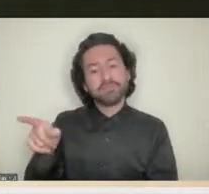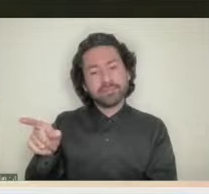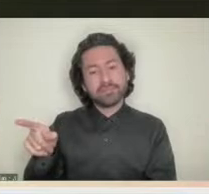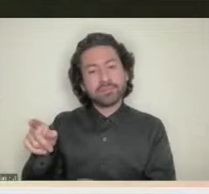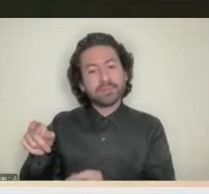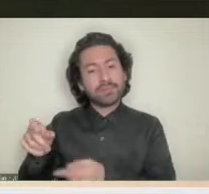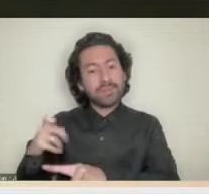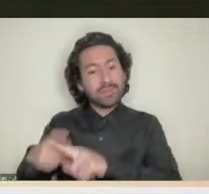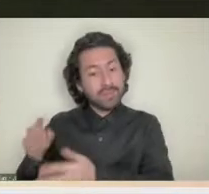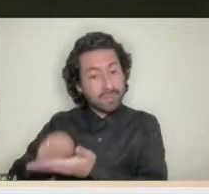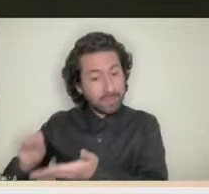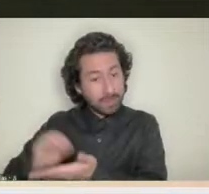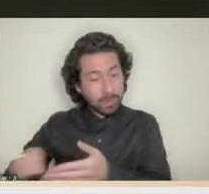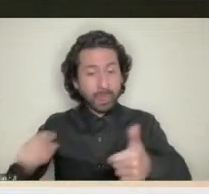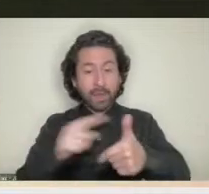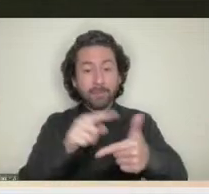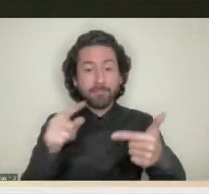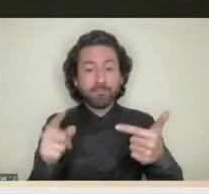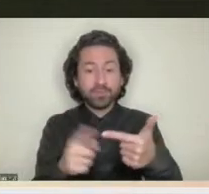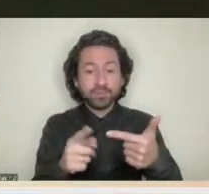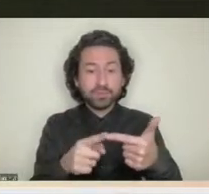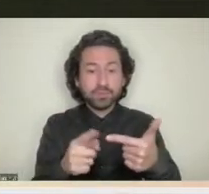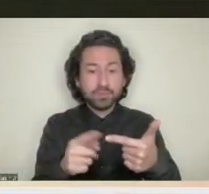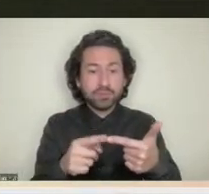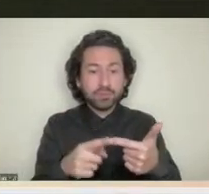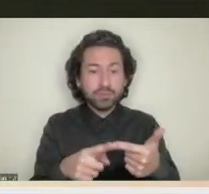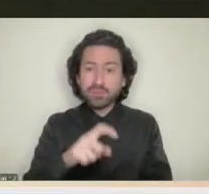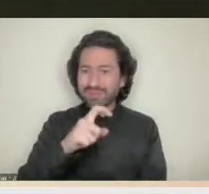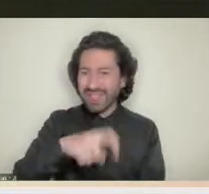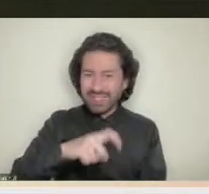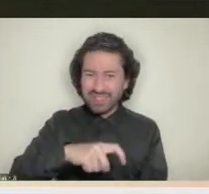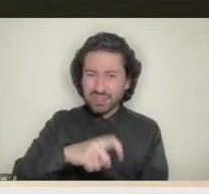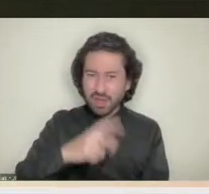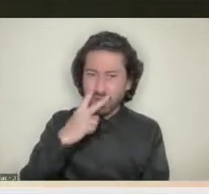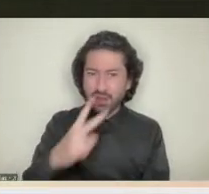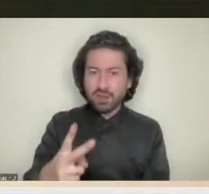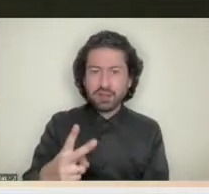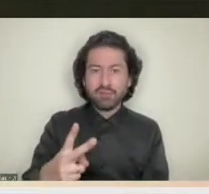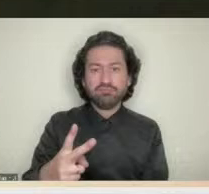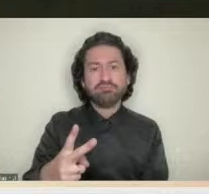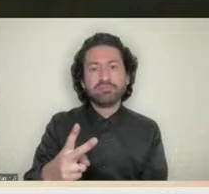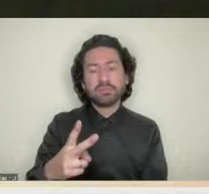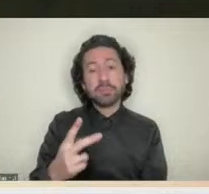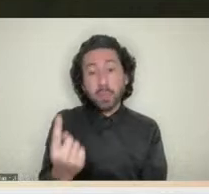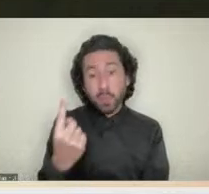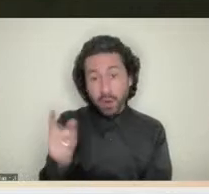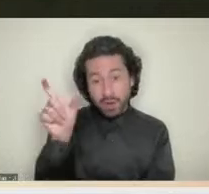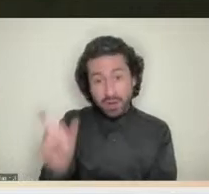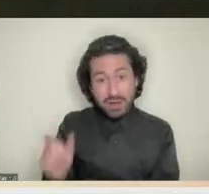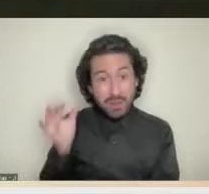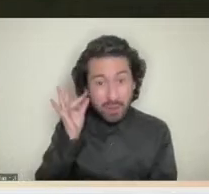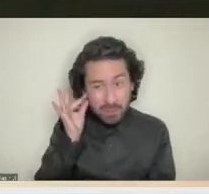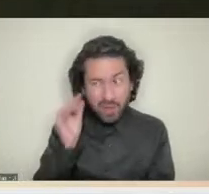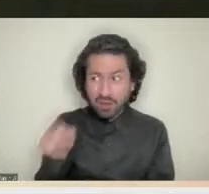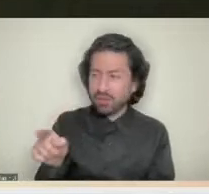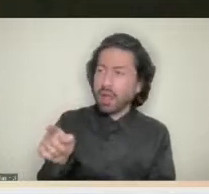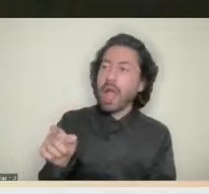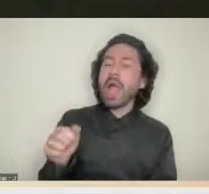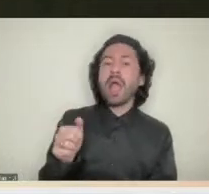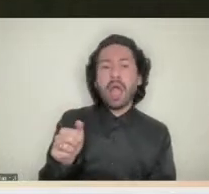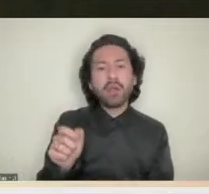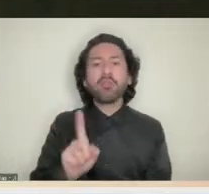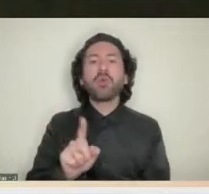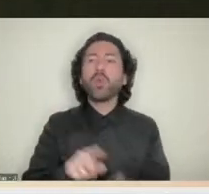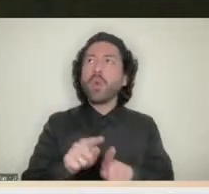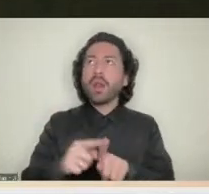the and secondly, the need, not only pointed out by Claudia, but